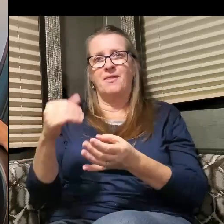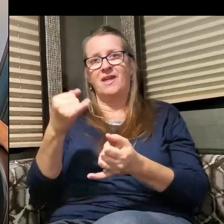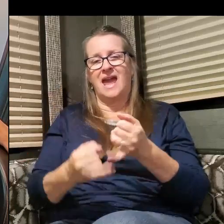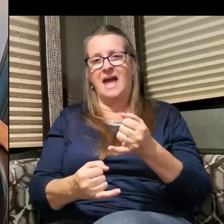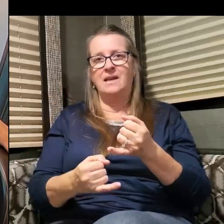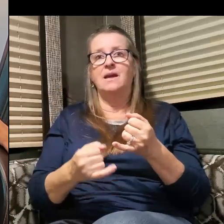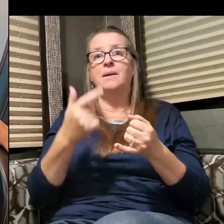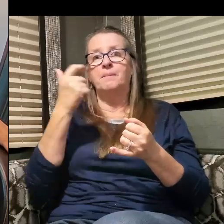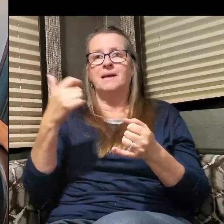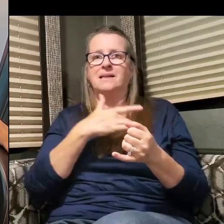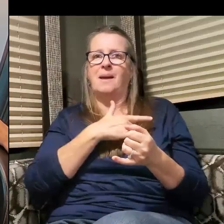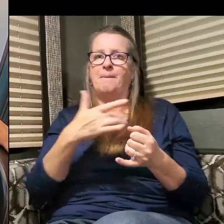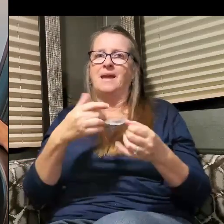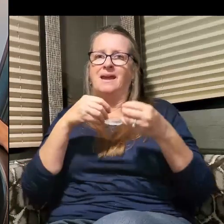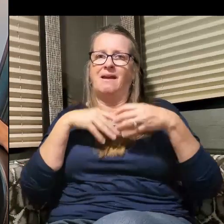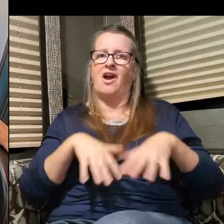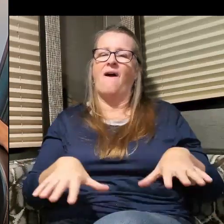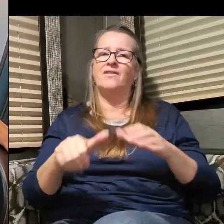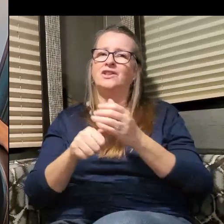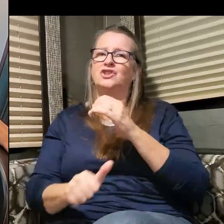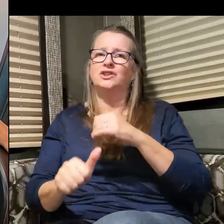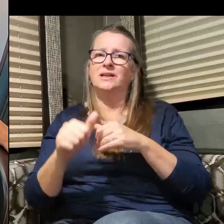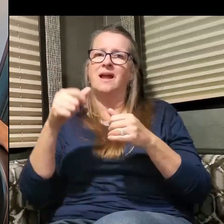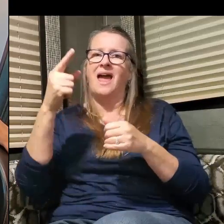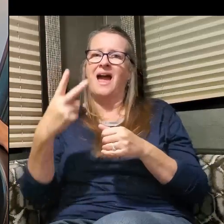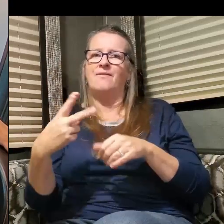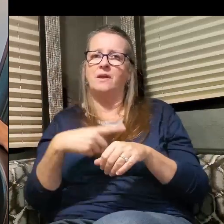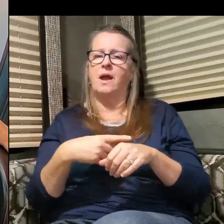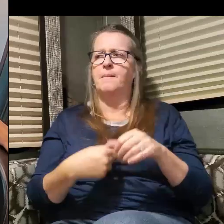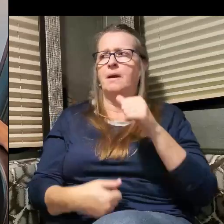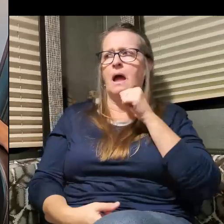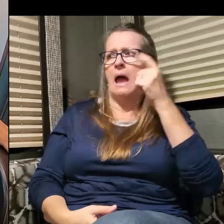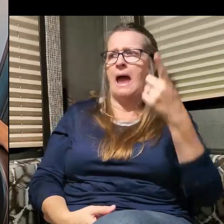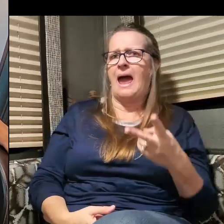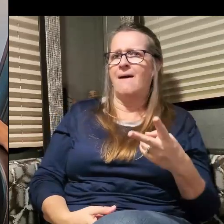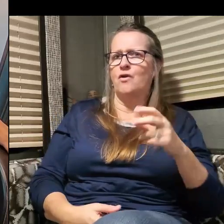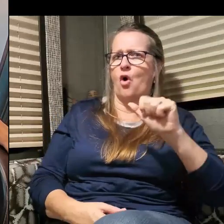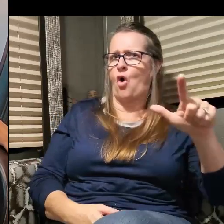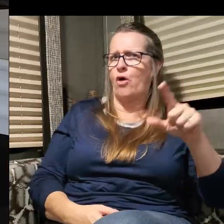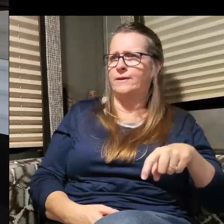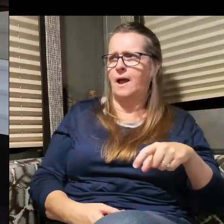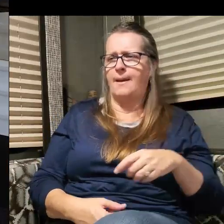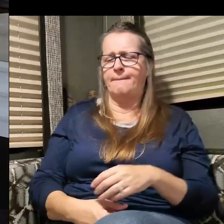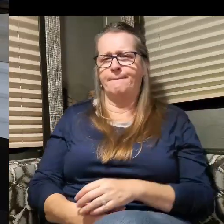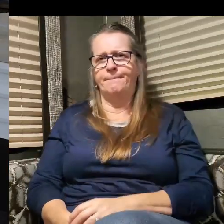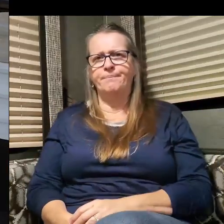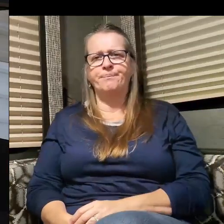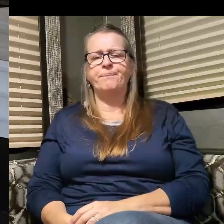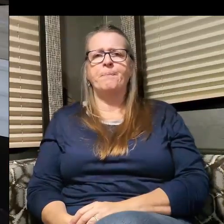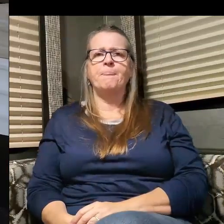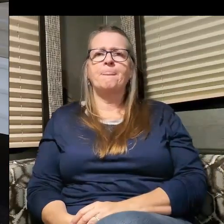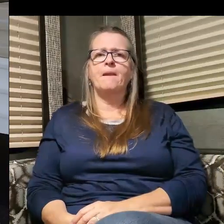how. Yeah. And I get covered in shit half the time when I do it. It's not good. All right, let's go.